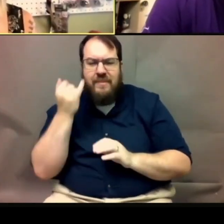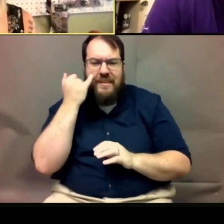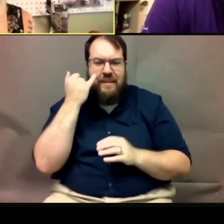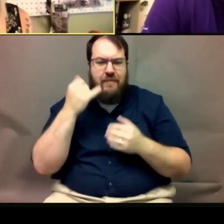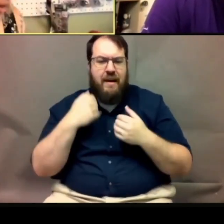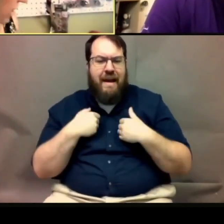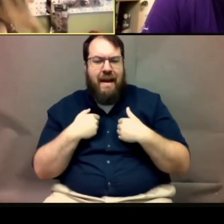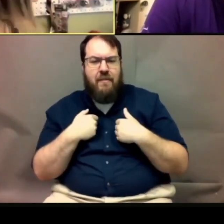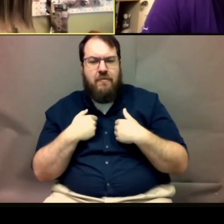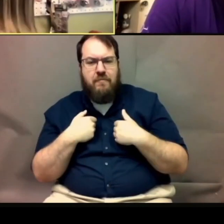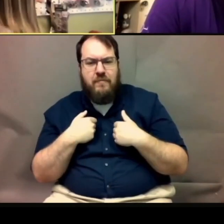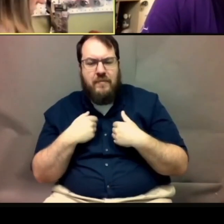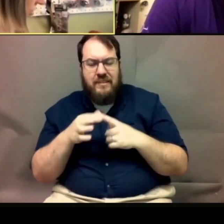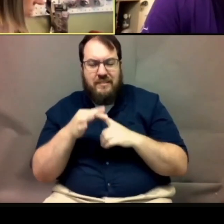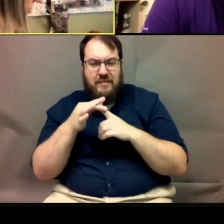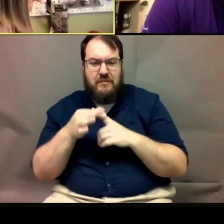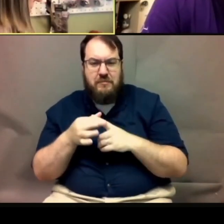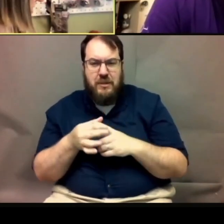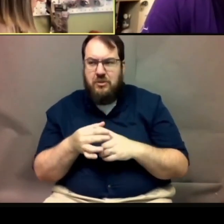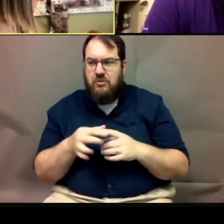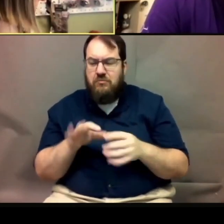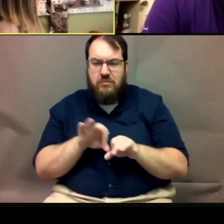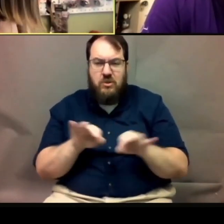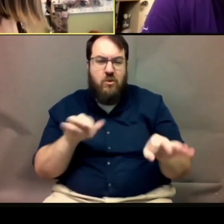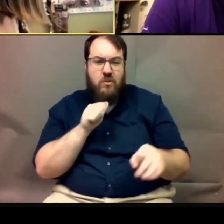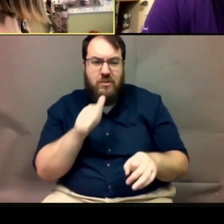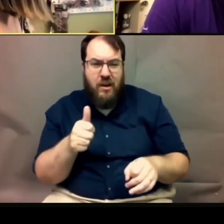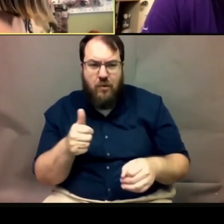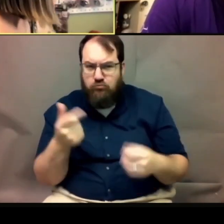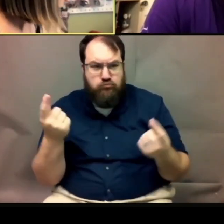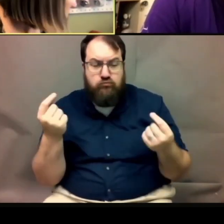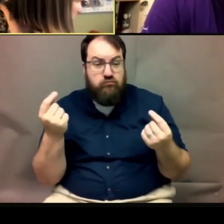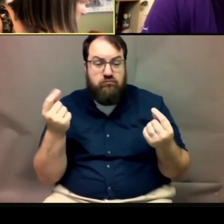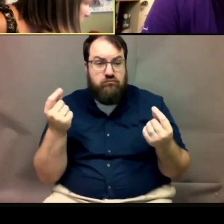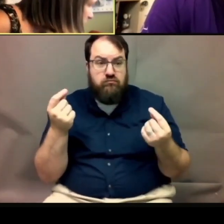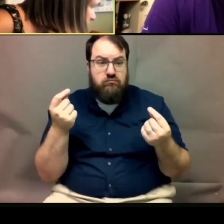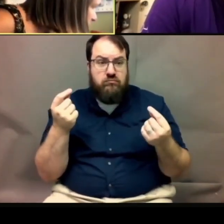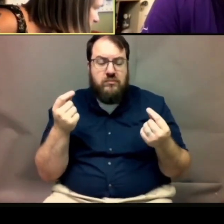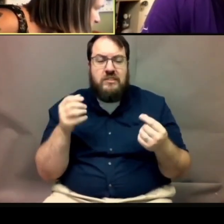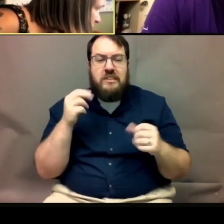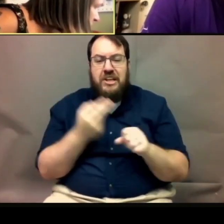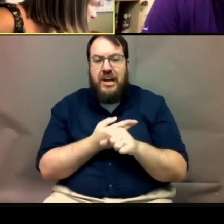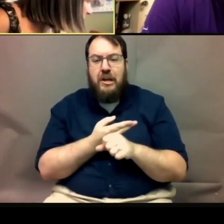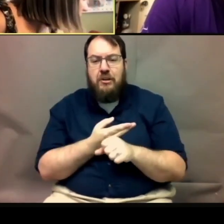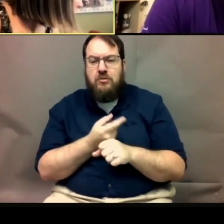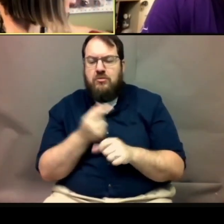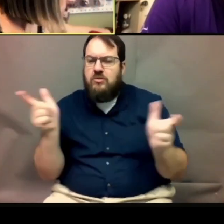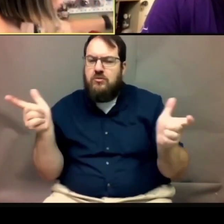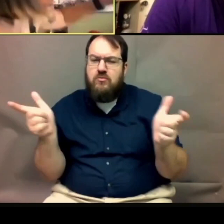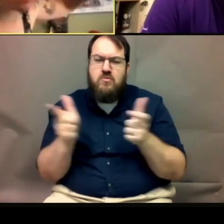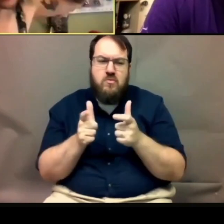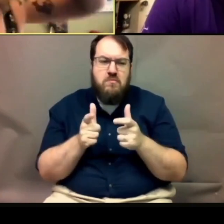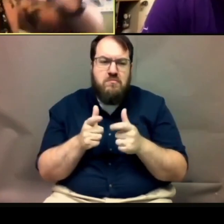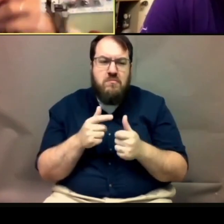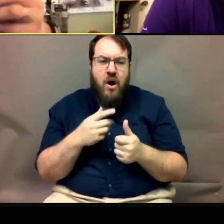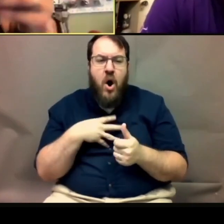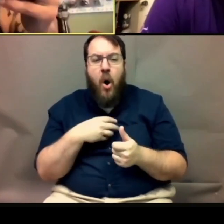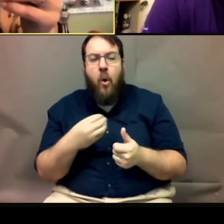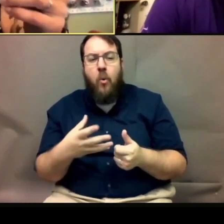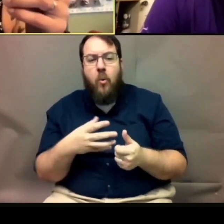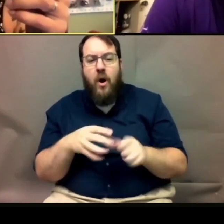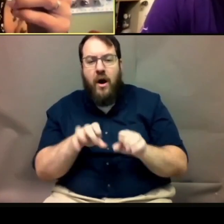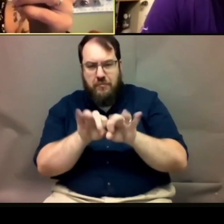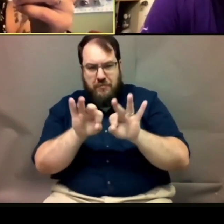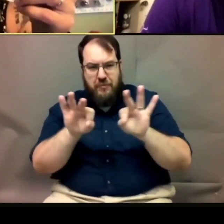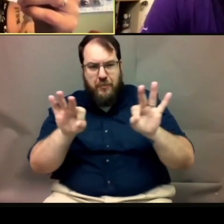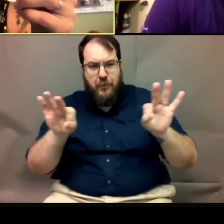the special breakout board, all you do is use the little tiny white wires that come in your kit, or you can they